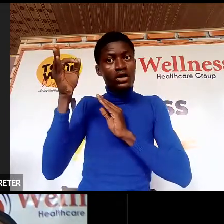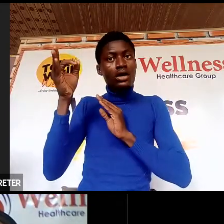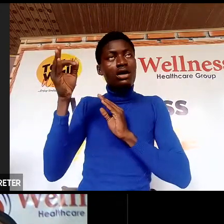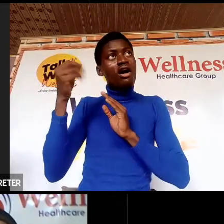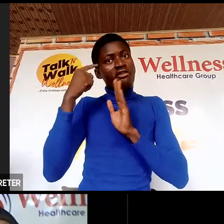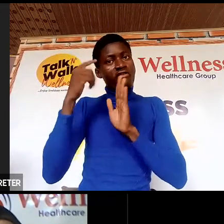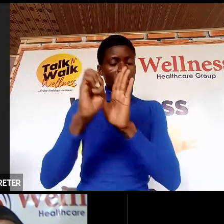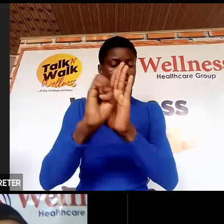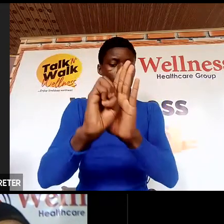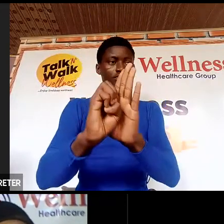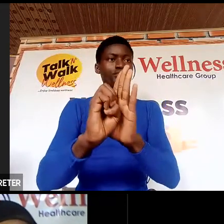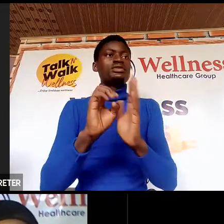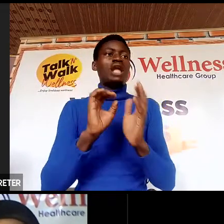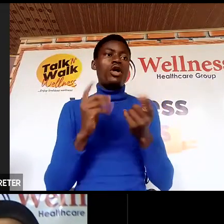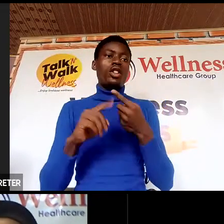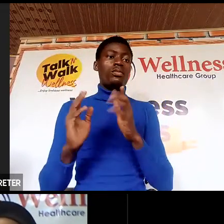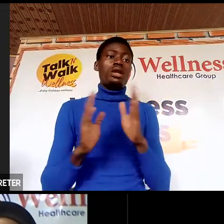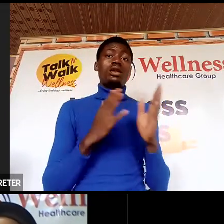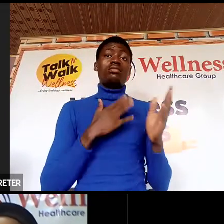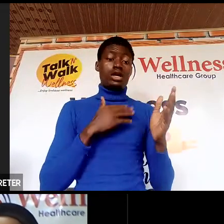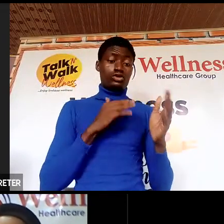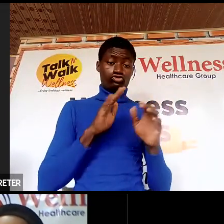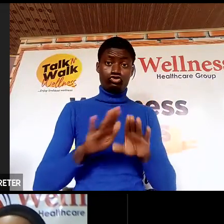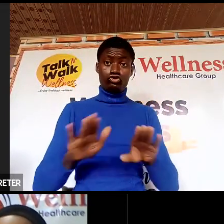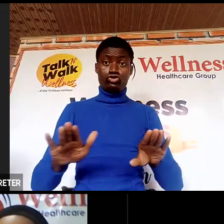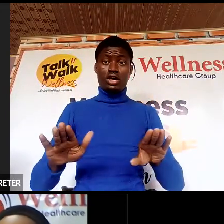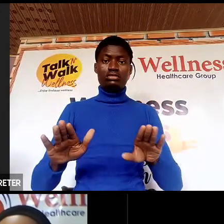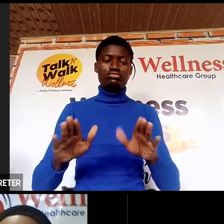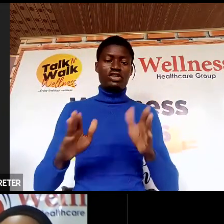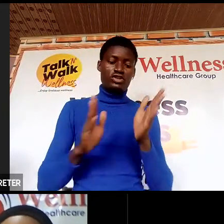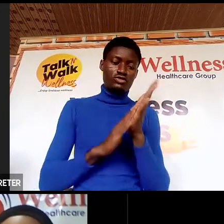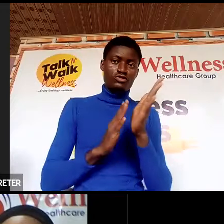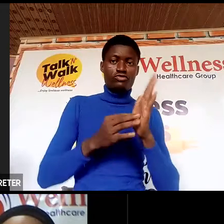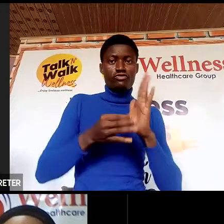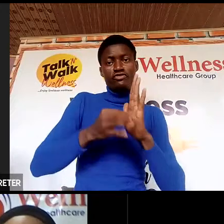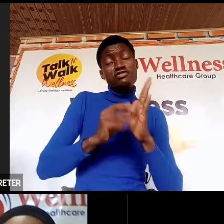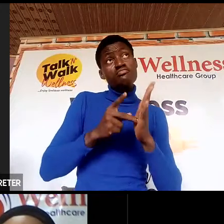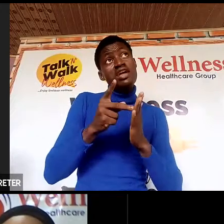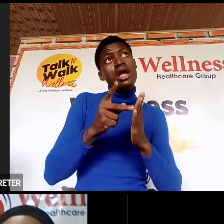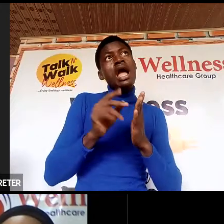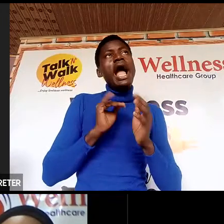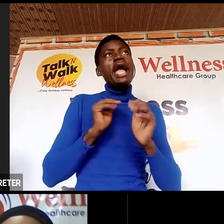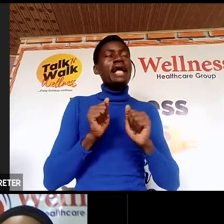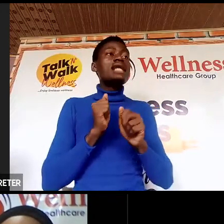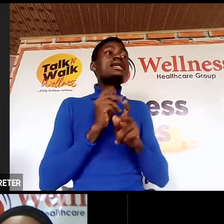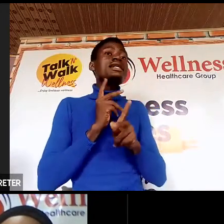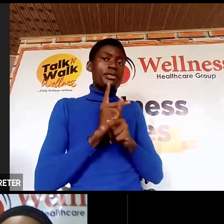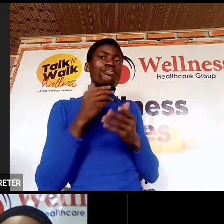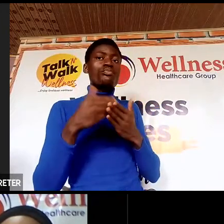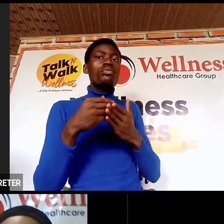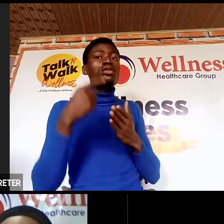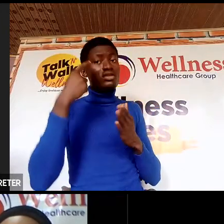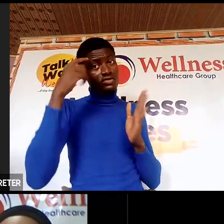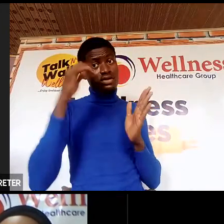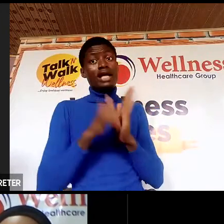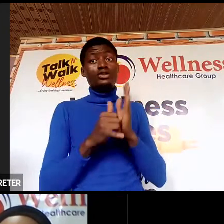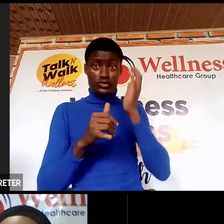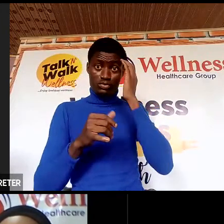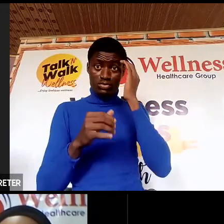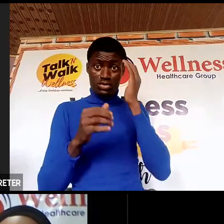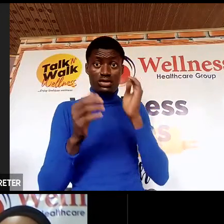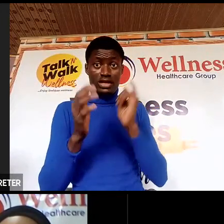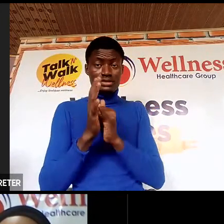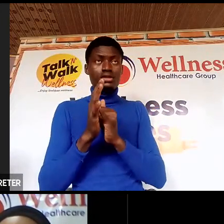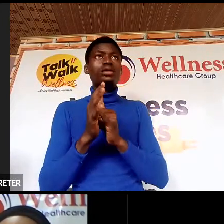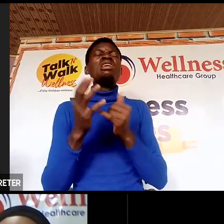put something aside for that. So I would not say that your emergency fund doesn't necessarily have to be different from your investment fund,